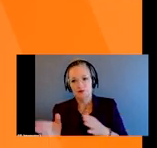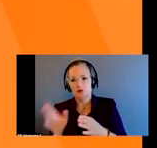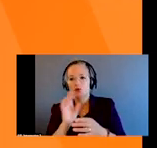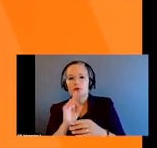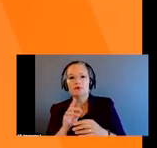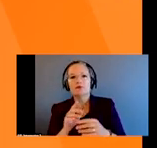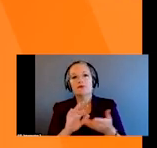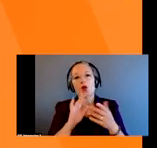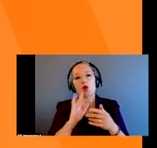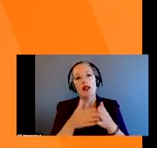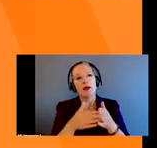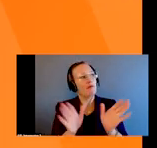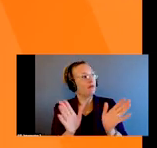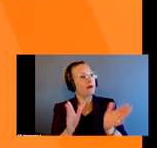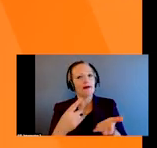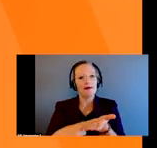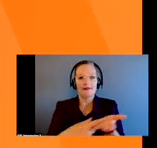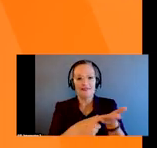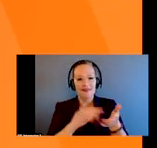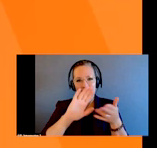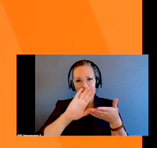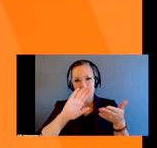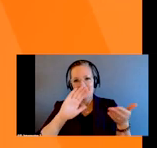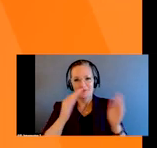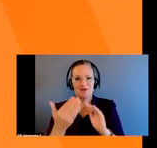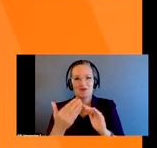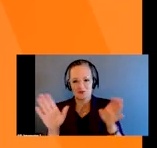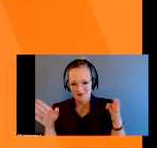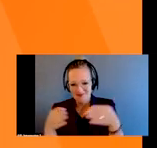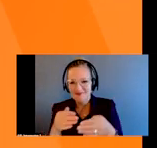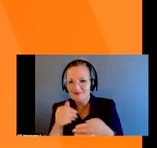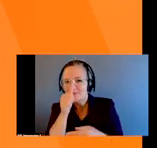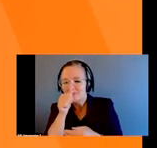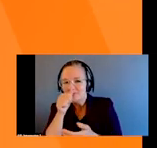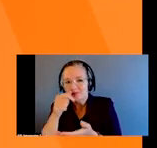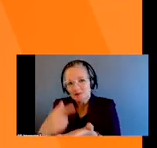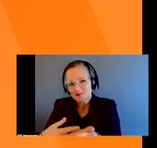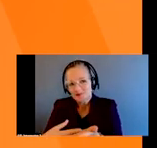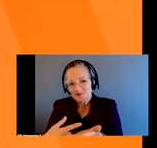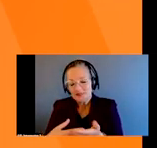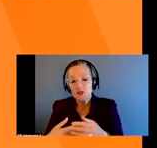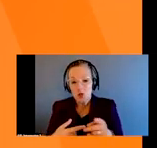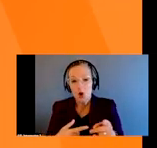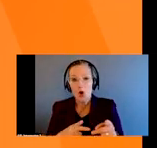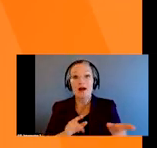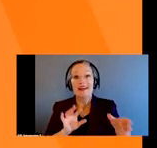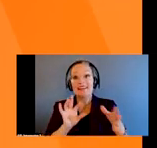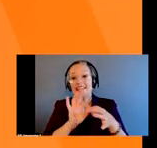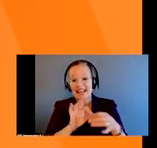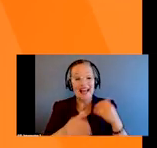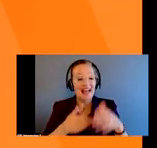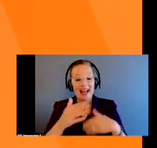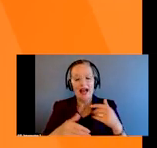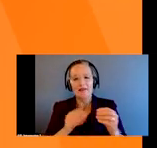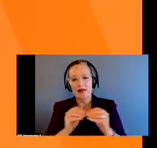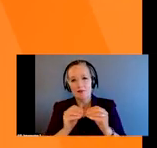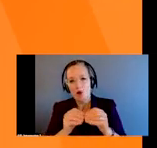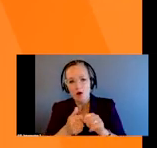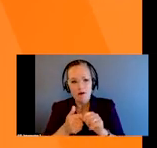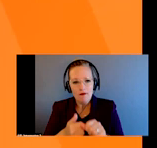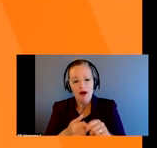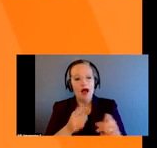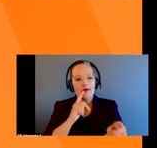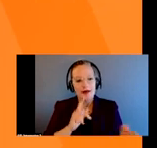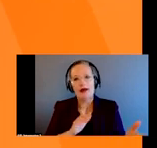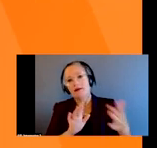private conversation through a platform. And most of those people we end up actually connecting with, and then they end up following the business,